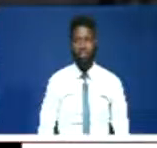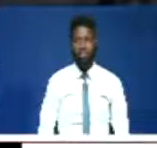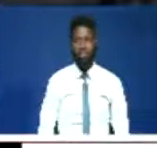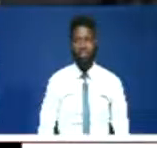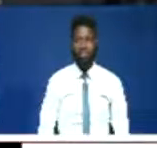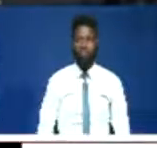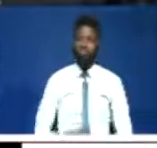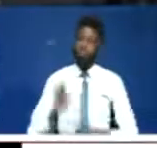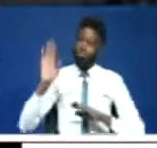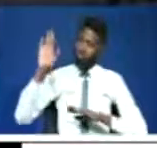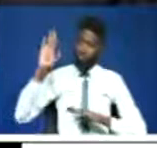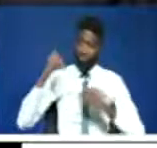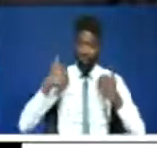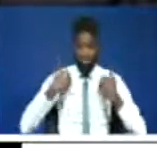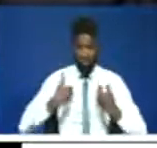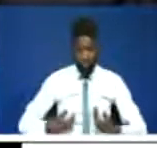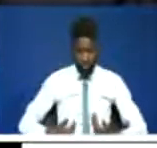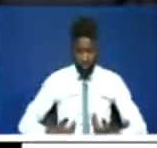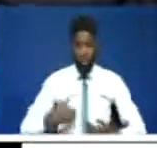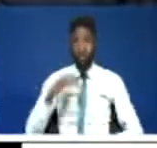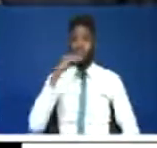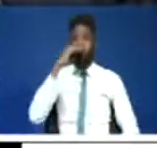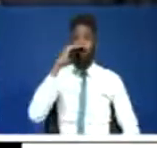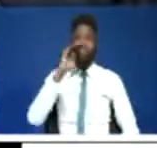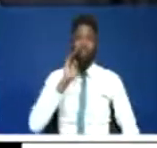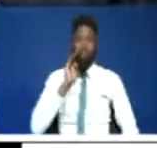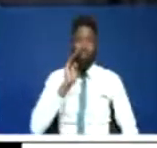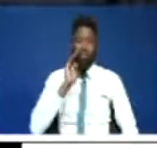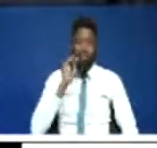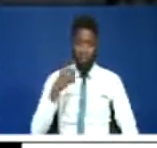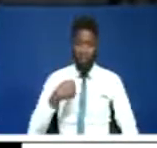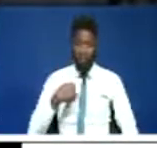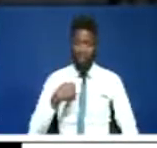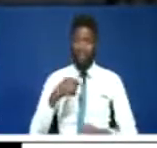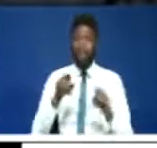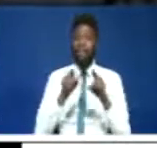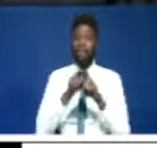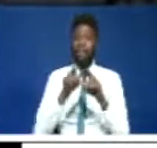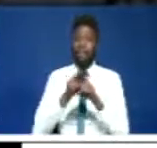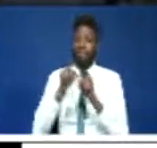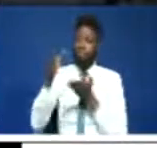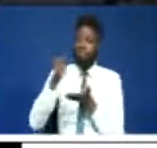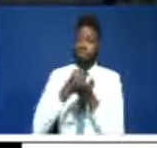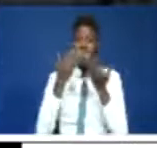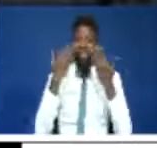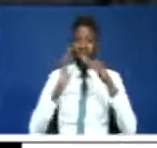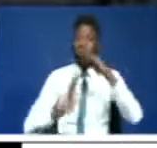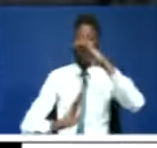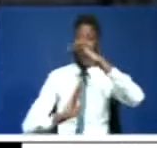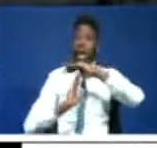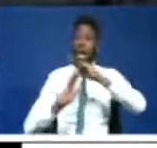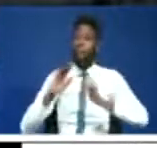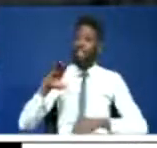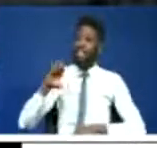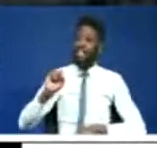I, Wycliffe Musalia Mudavadi, having been appointed Prime Cabinet Secretary of Kenya,